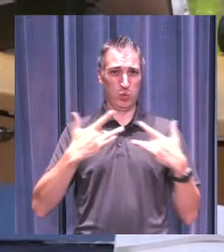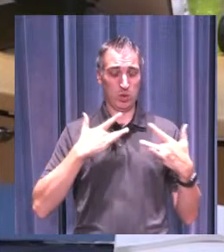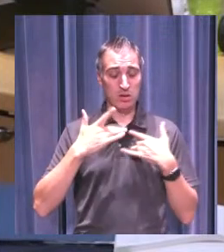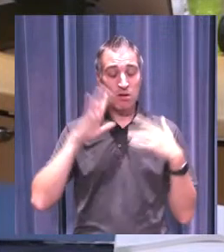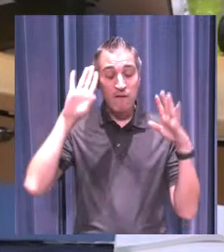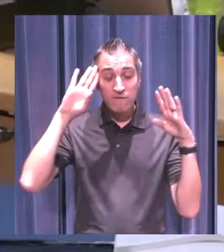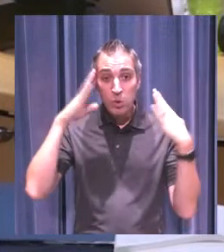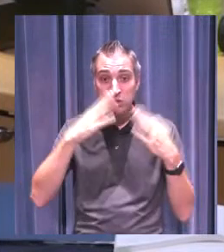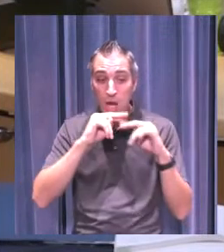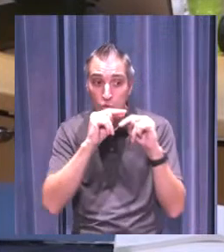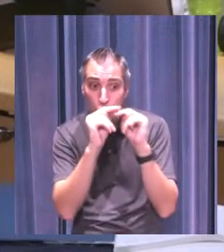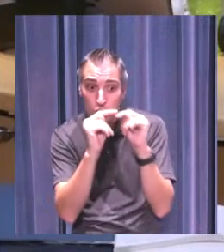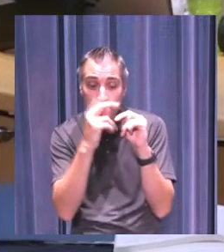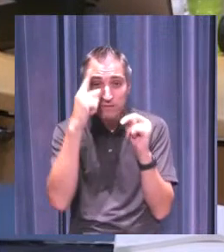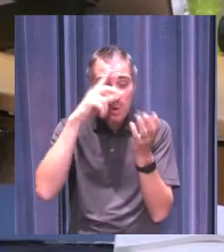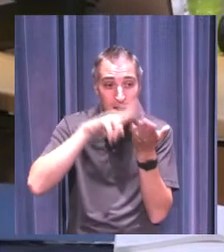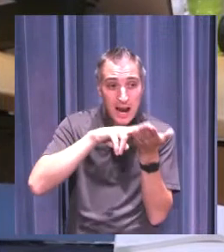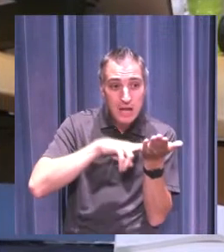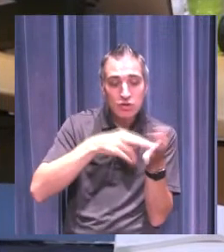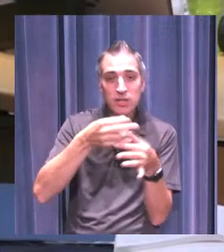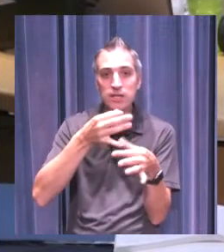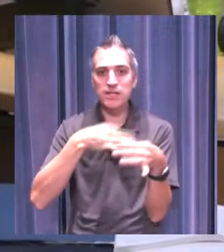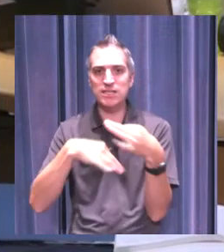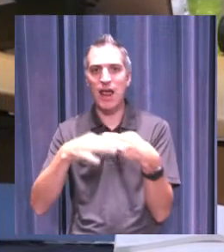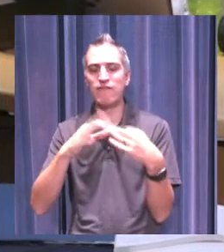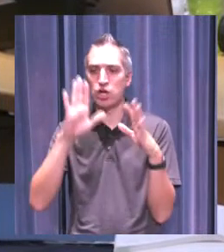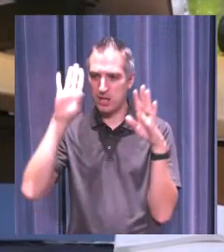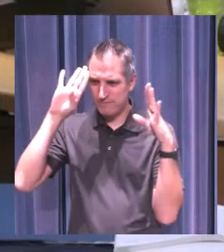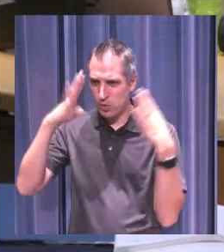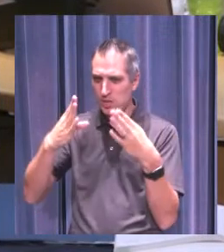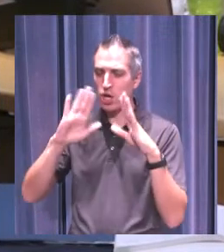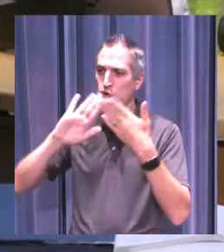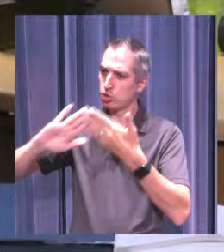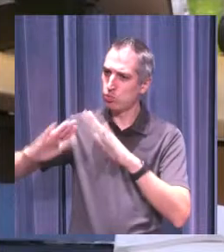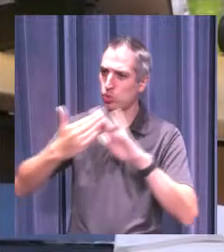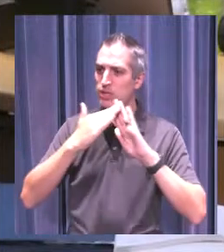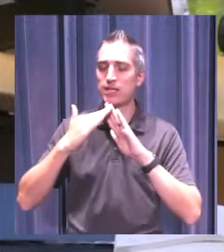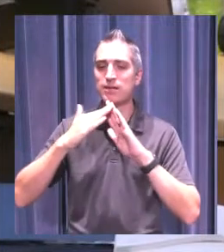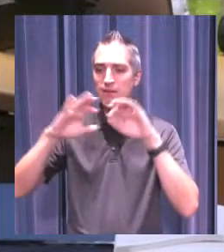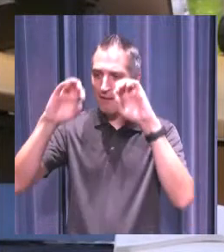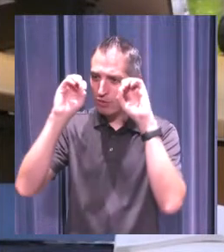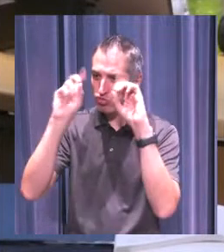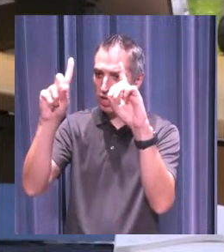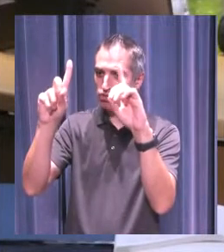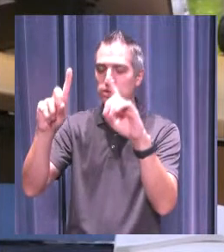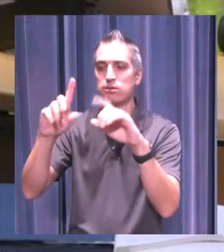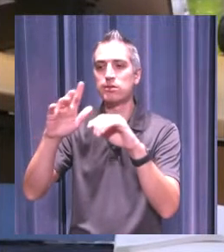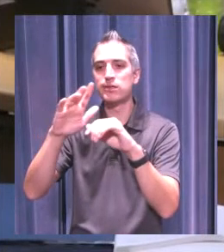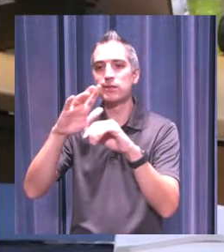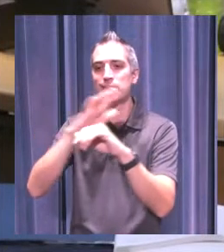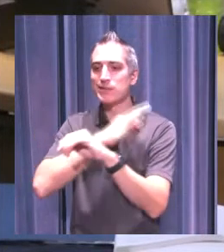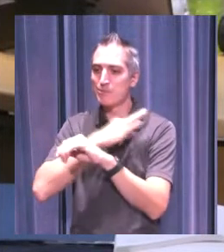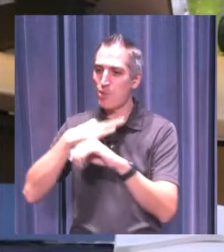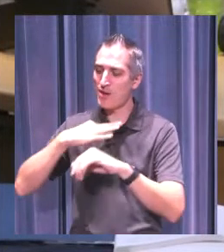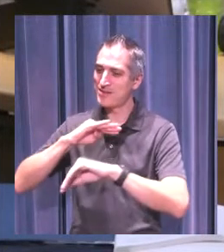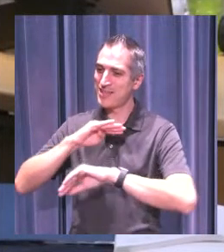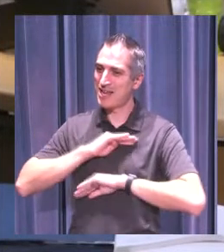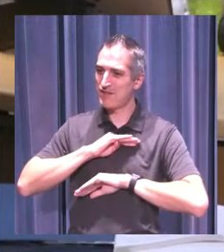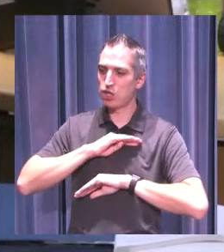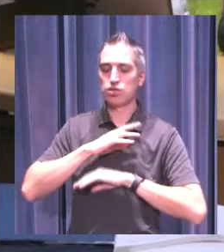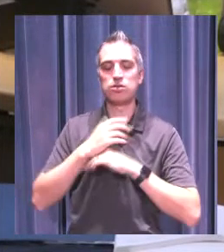Concentration on negotiation of contracts instead of a well-rounded concentration on community, education, employee satisfaction is